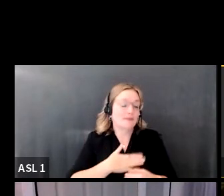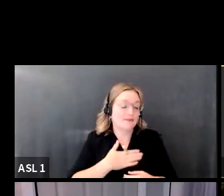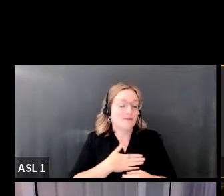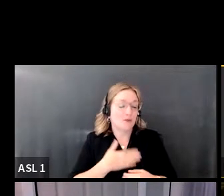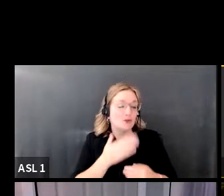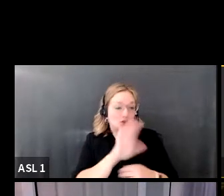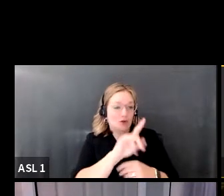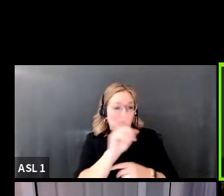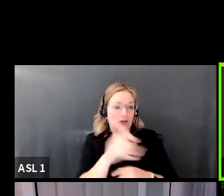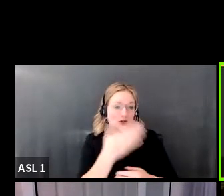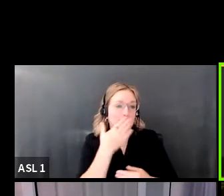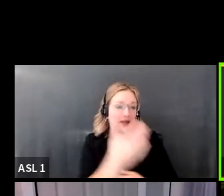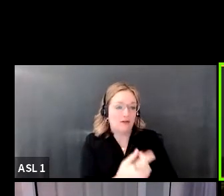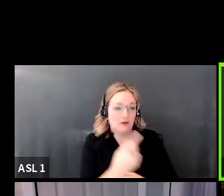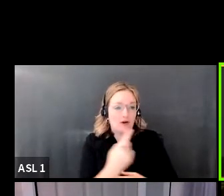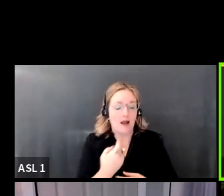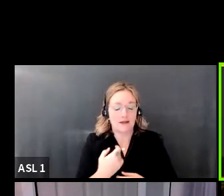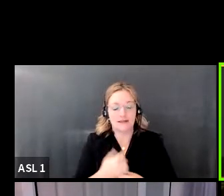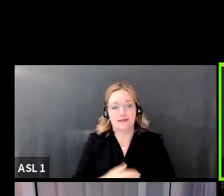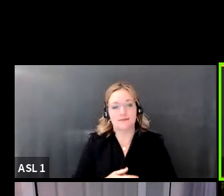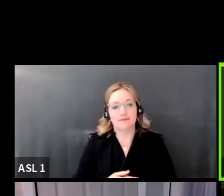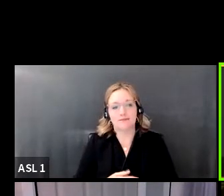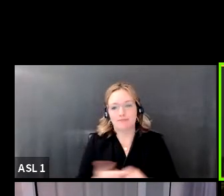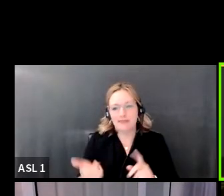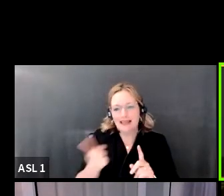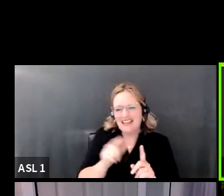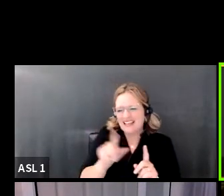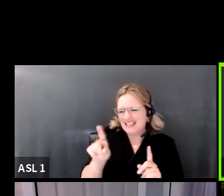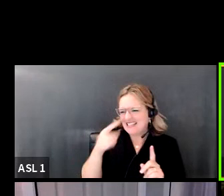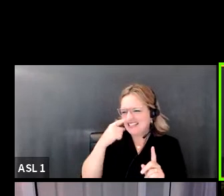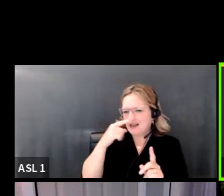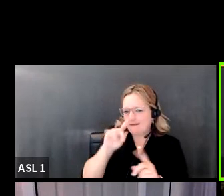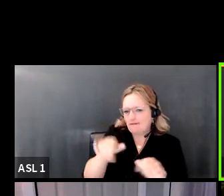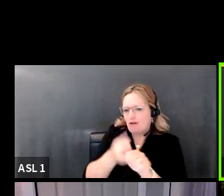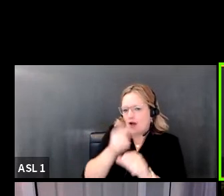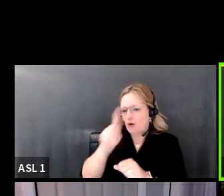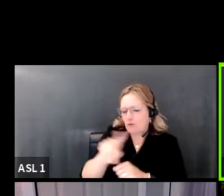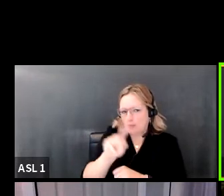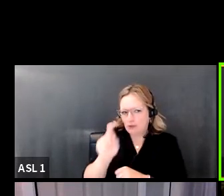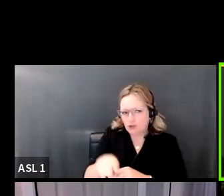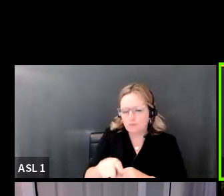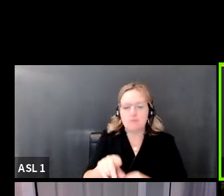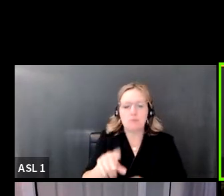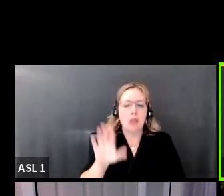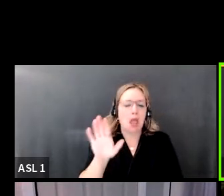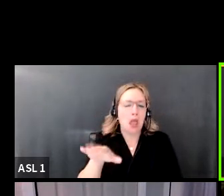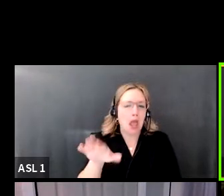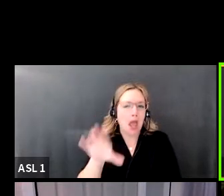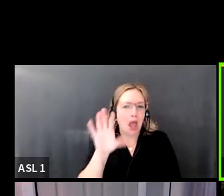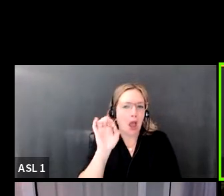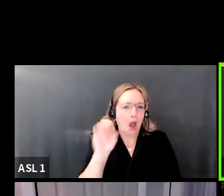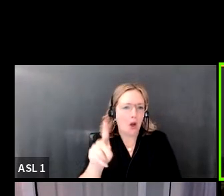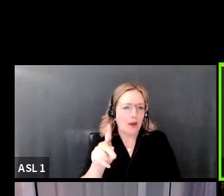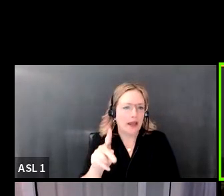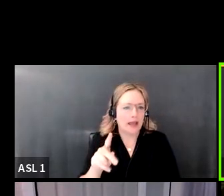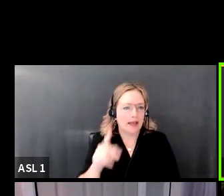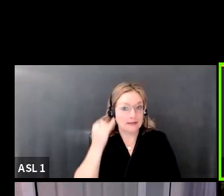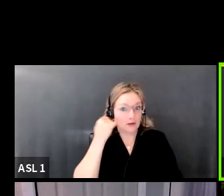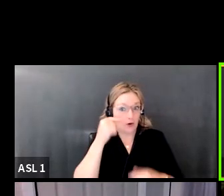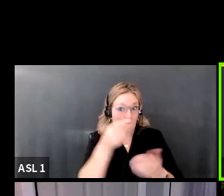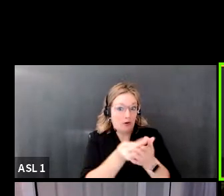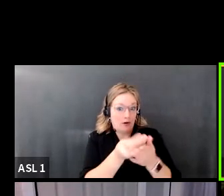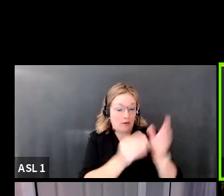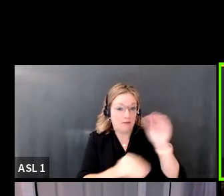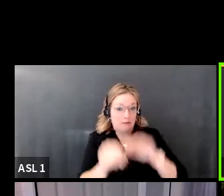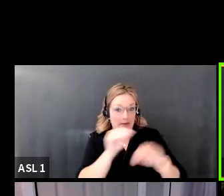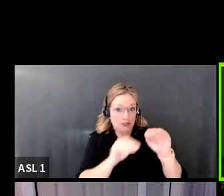nerman thank you thank you i have just a follow-up on this so hypothetically we have to vote on this budget on november